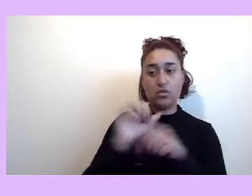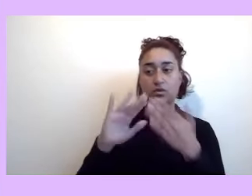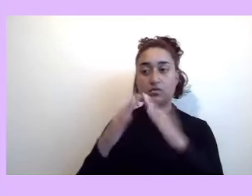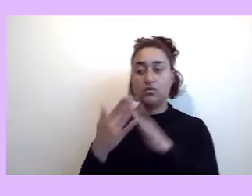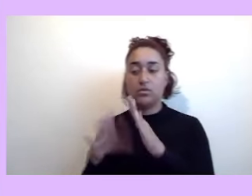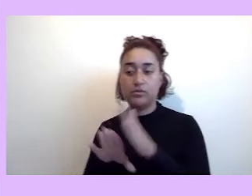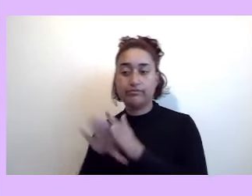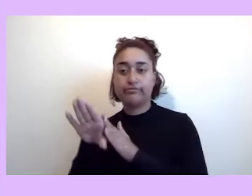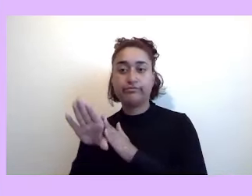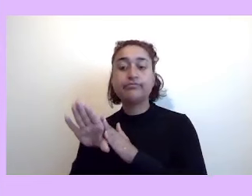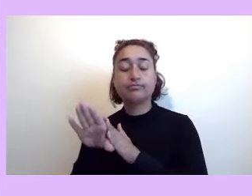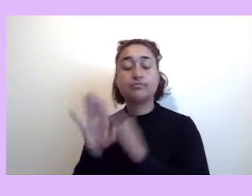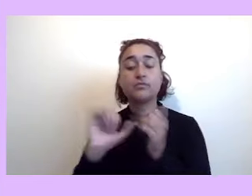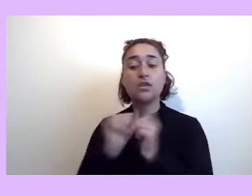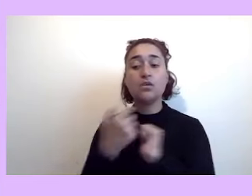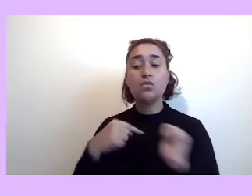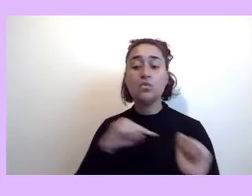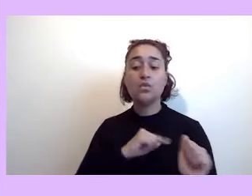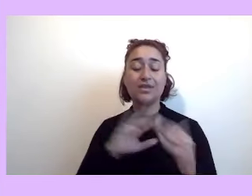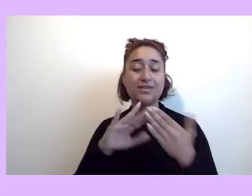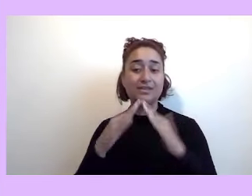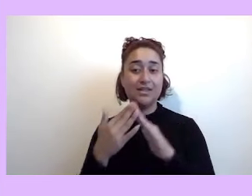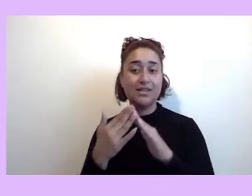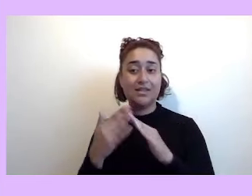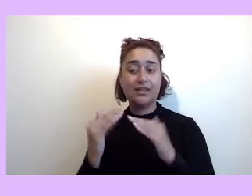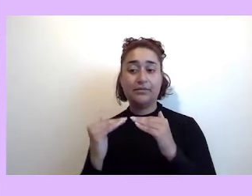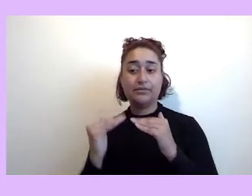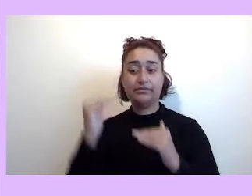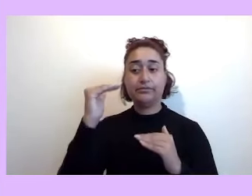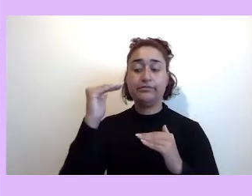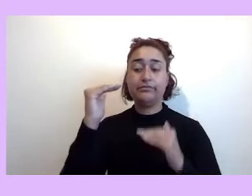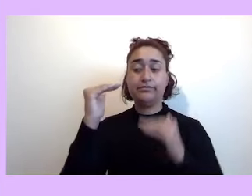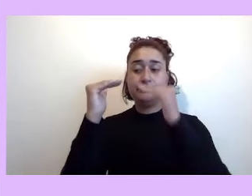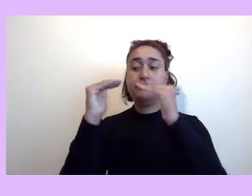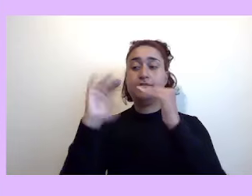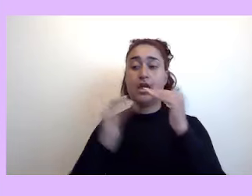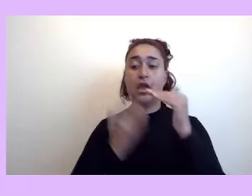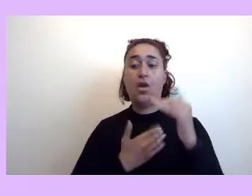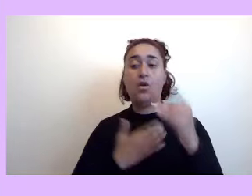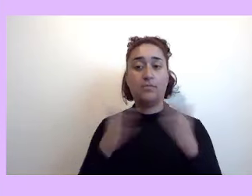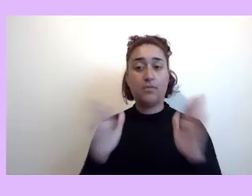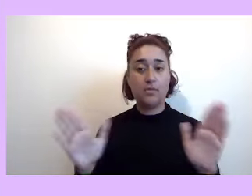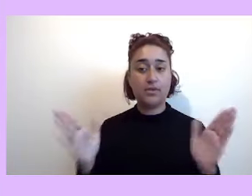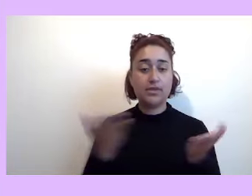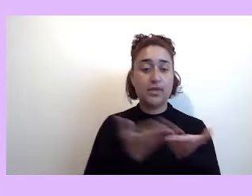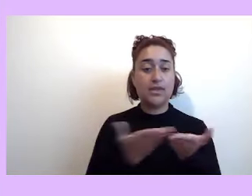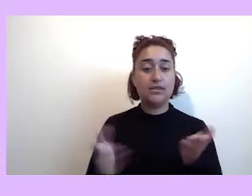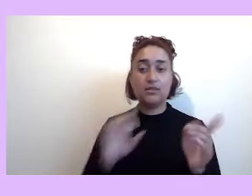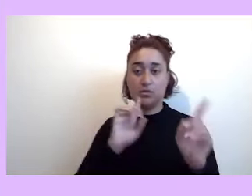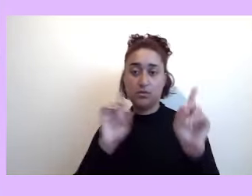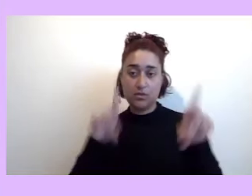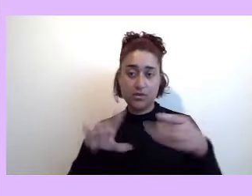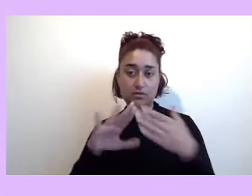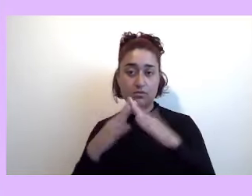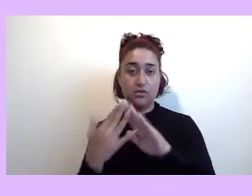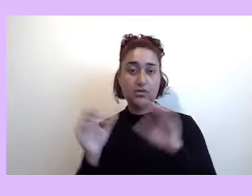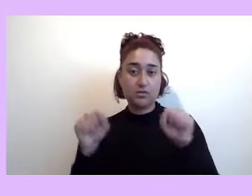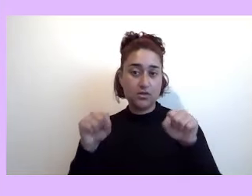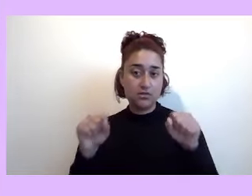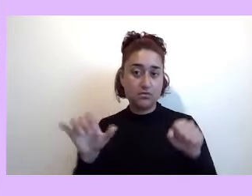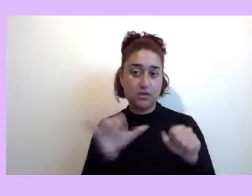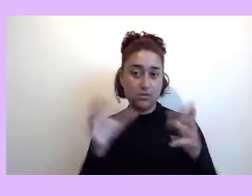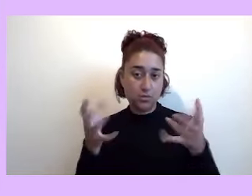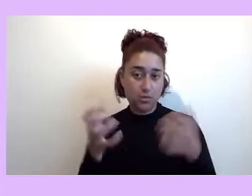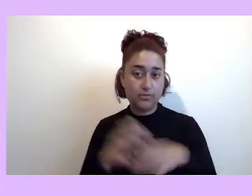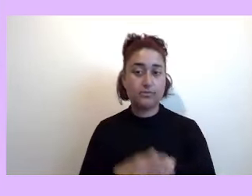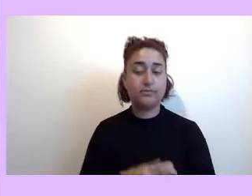and how then we as the city can leverage our public assets to be as responsive to community as possible. Thank you.